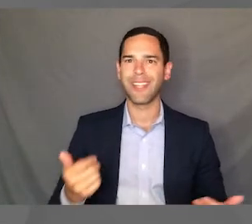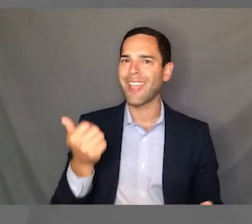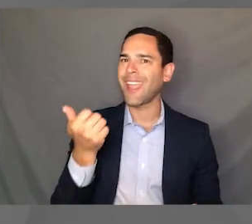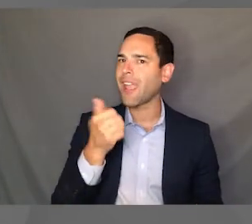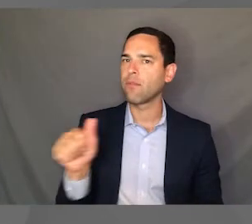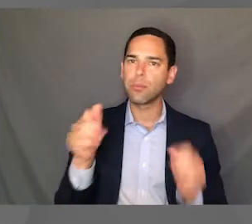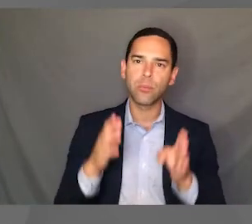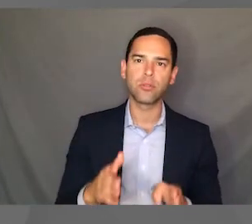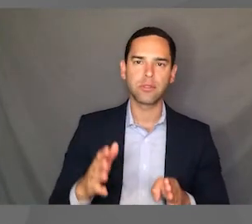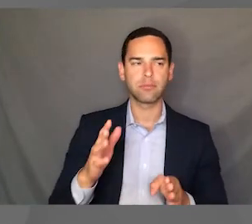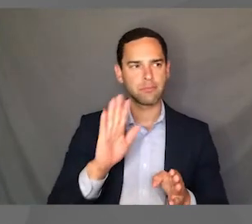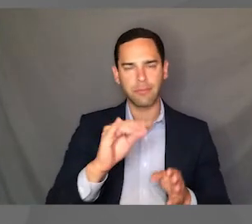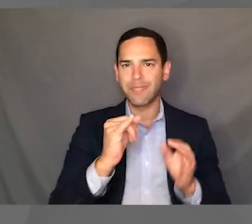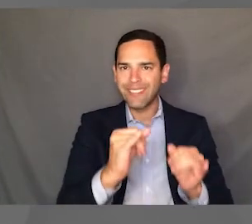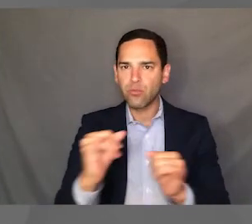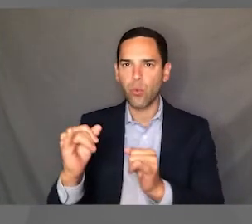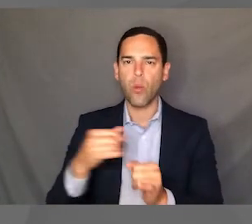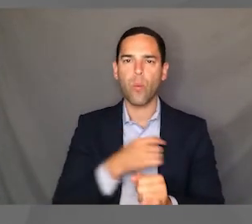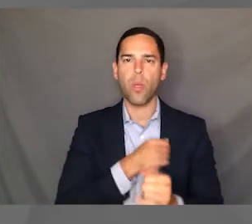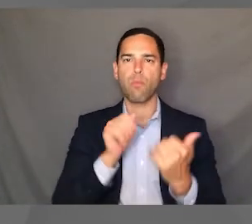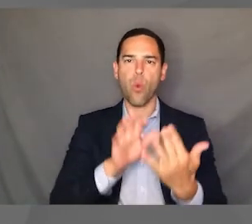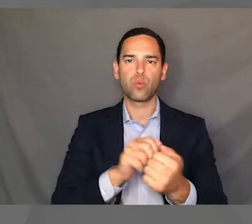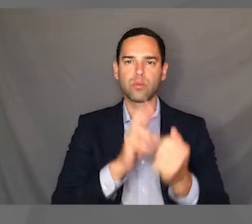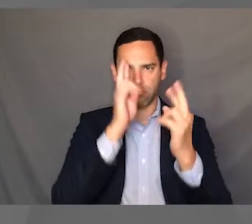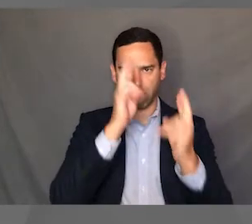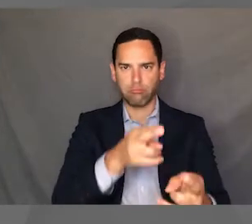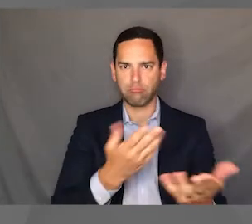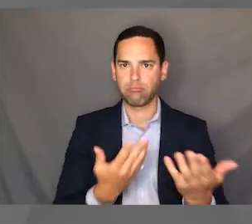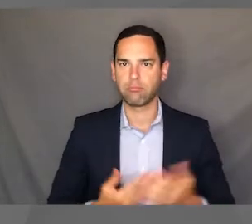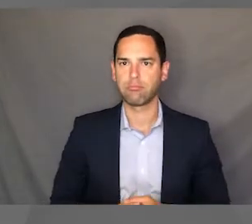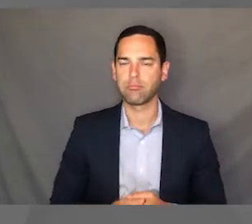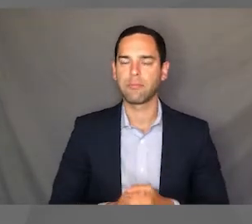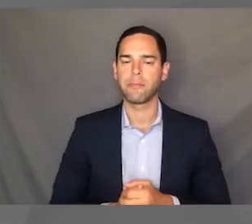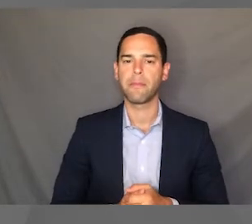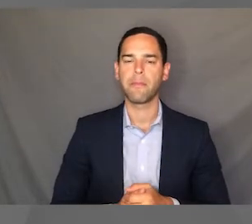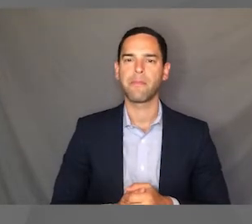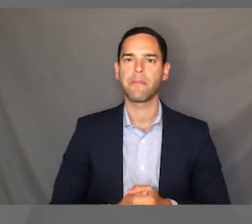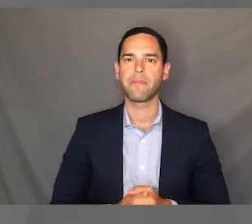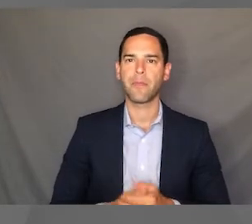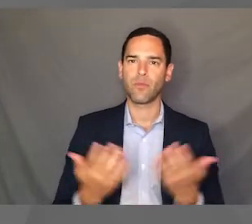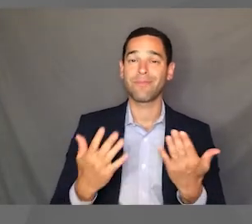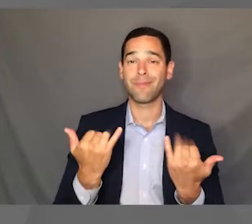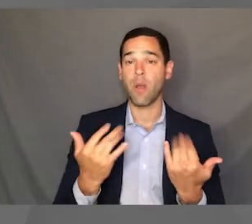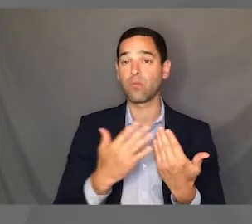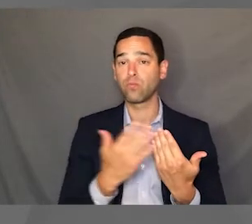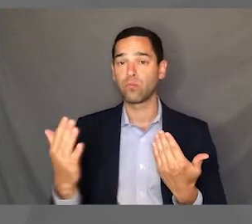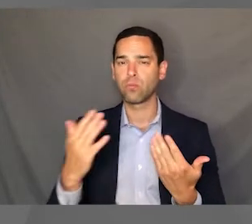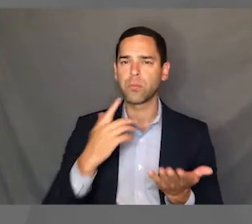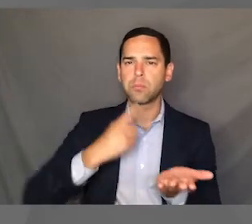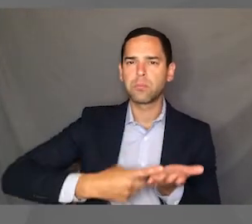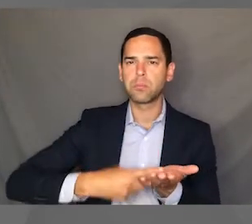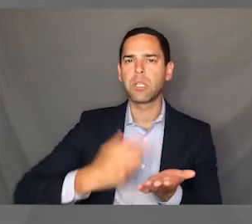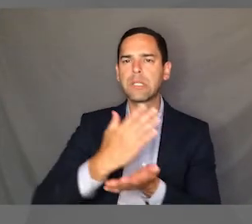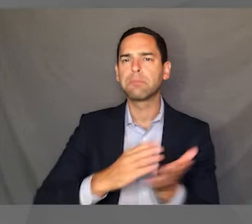to approach them in a respectful, individualized fashion. But we are going to talk about, during the rest of my time today, are some helpful